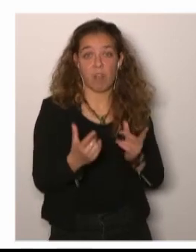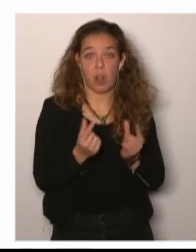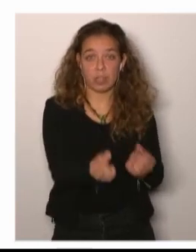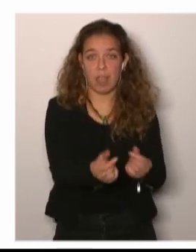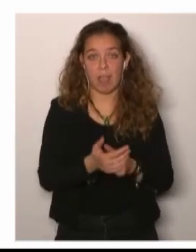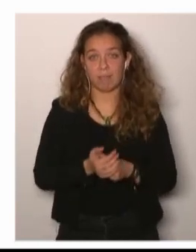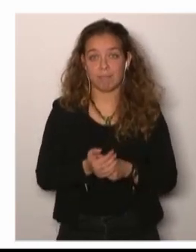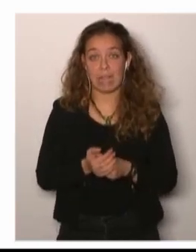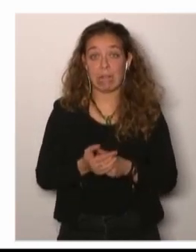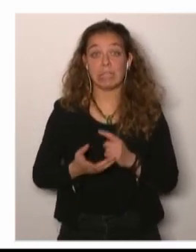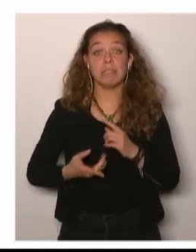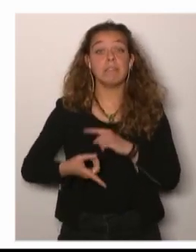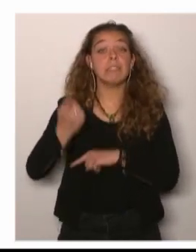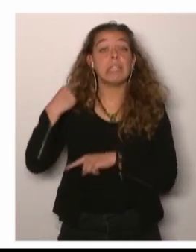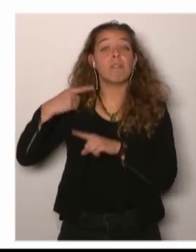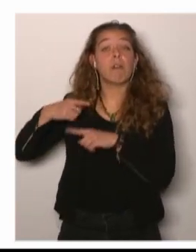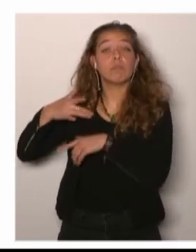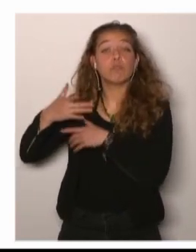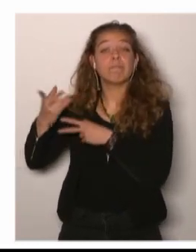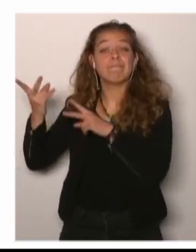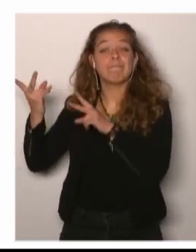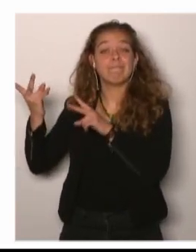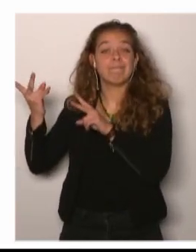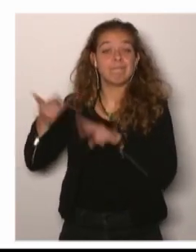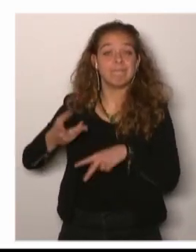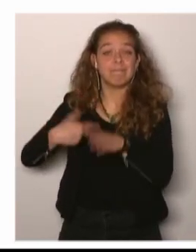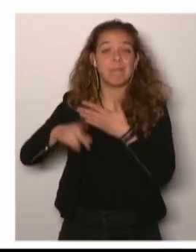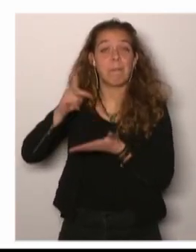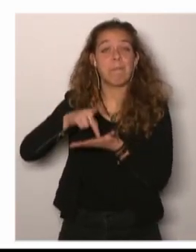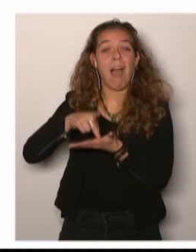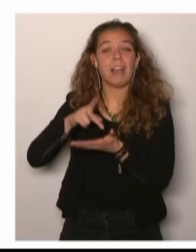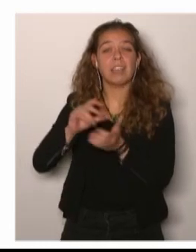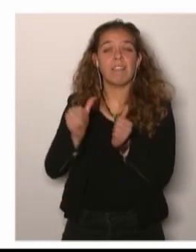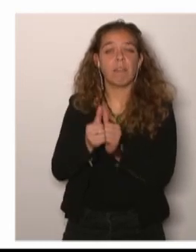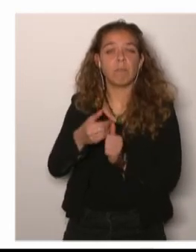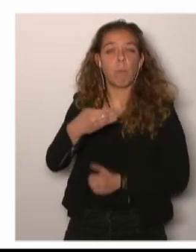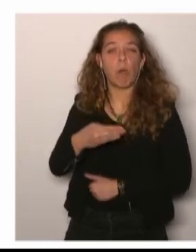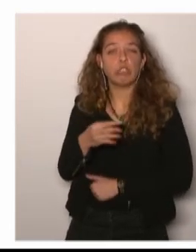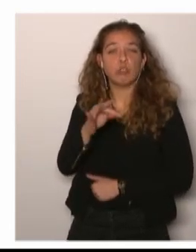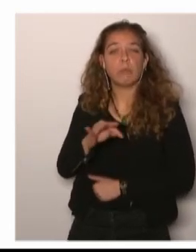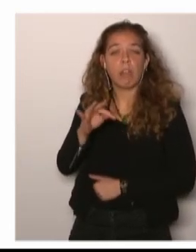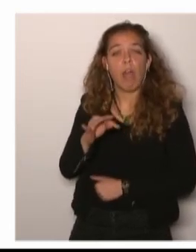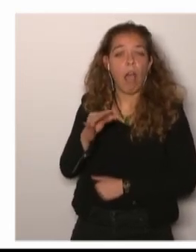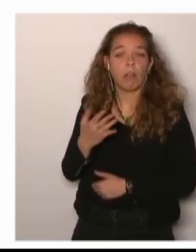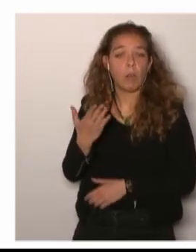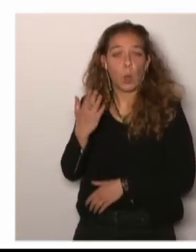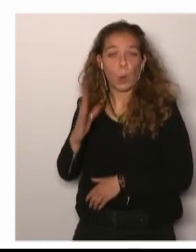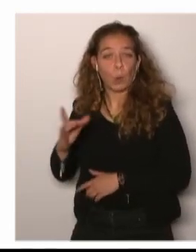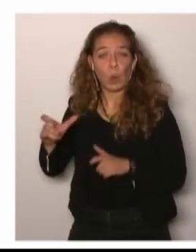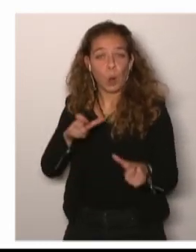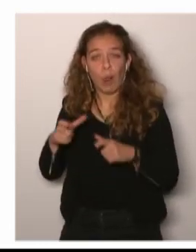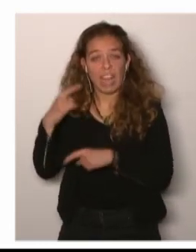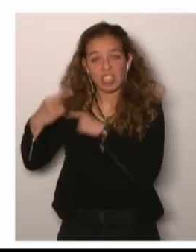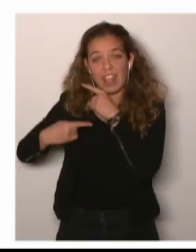Maurice Tubiana and with Albert Hirsch and other colleagues of that generation, we were still financing